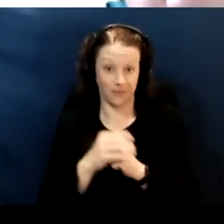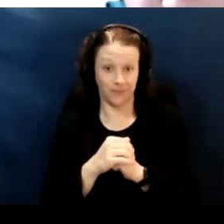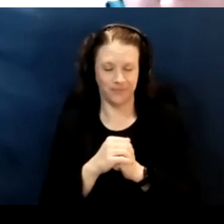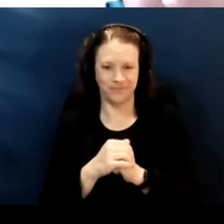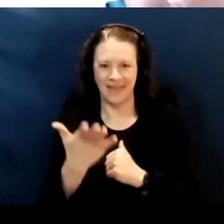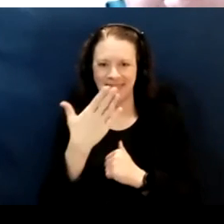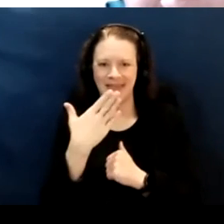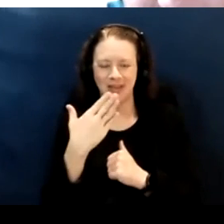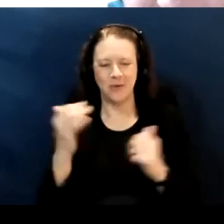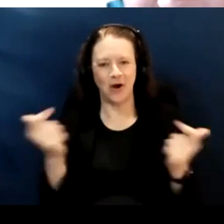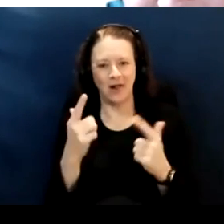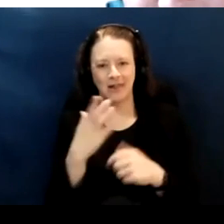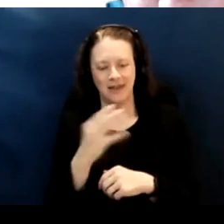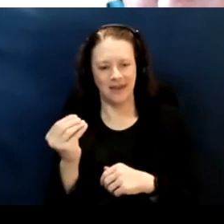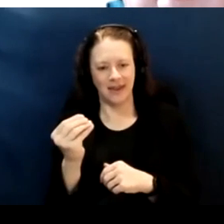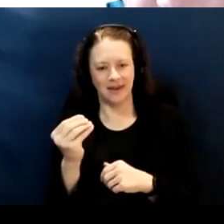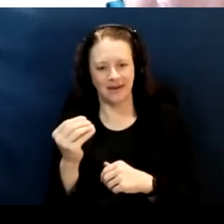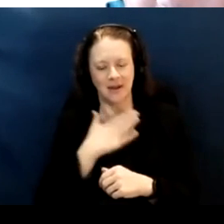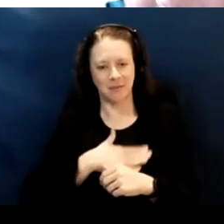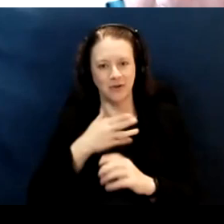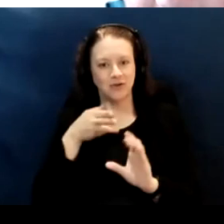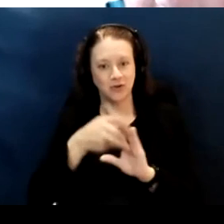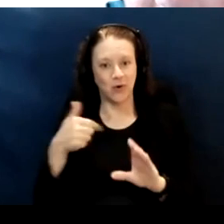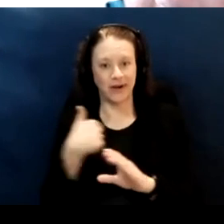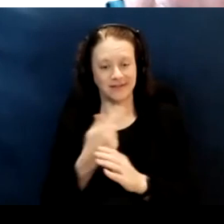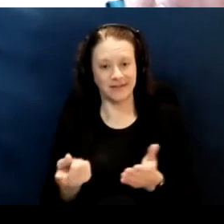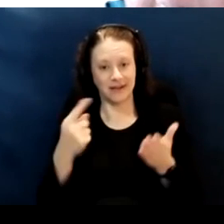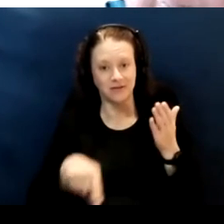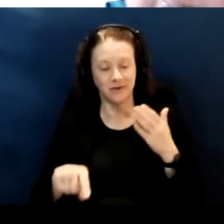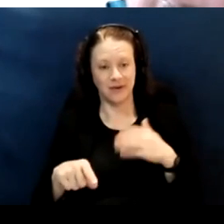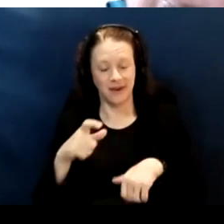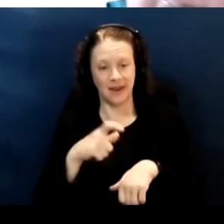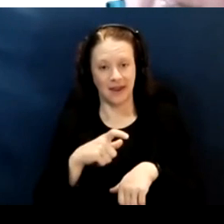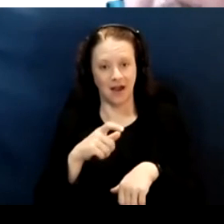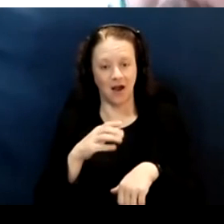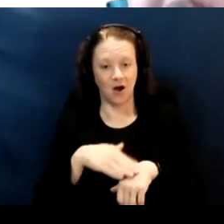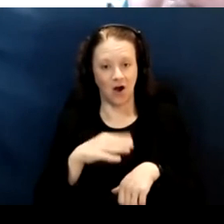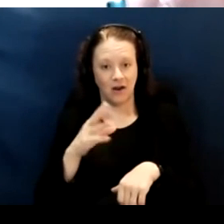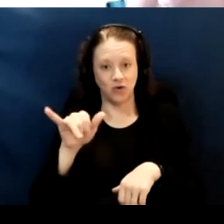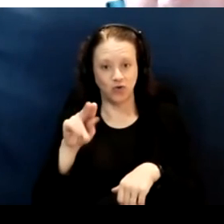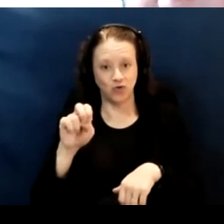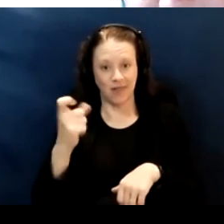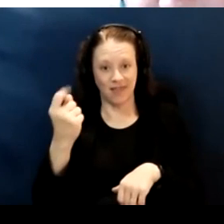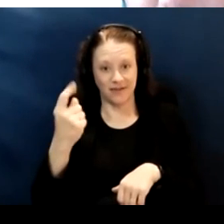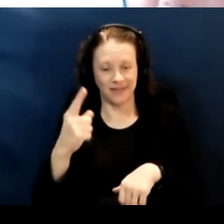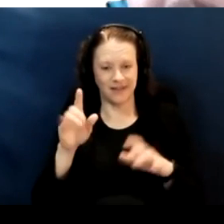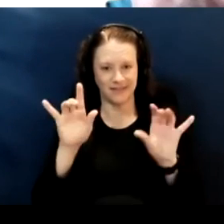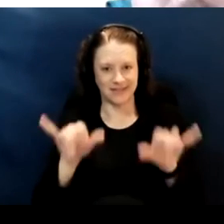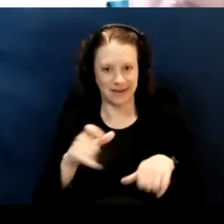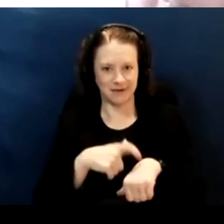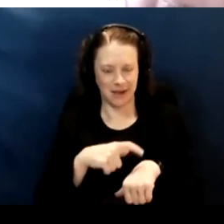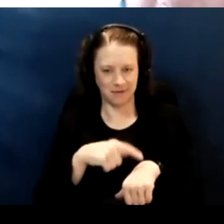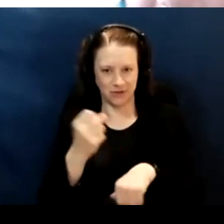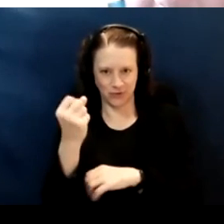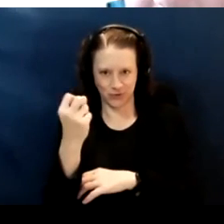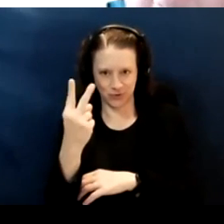Thank you all. And please join us next week at on the 11th at this same time at noon. We